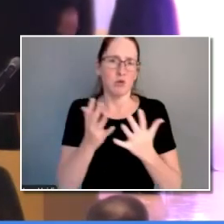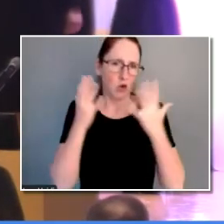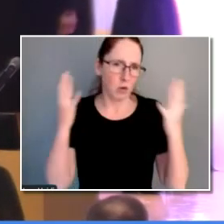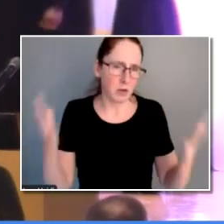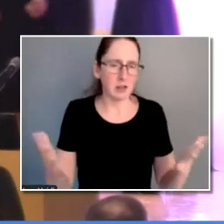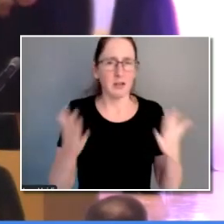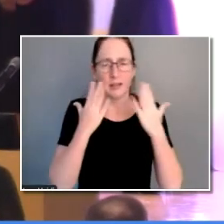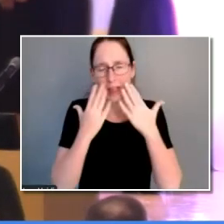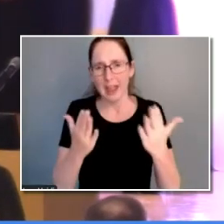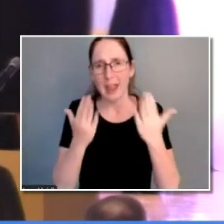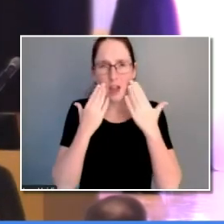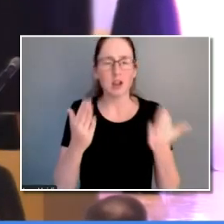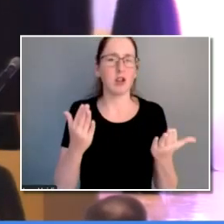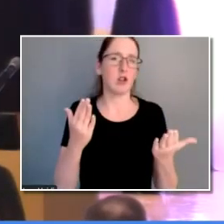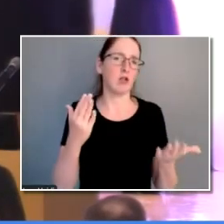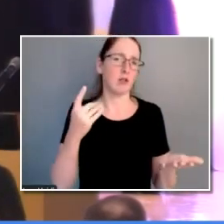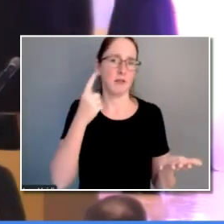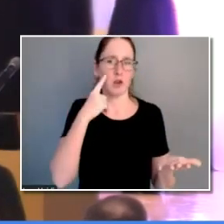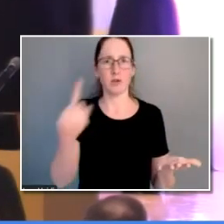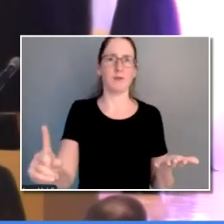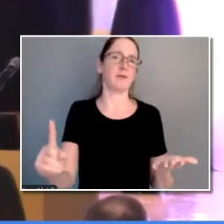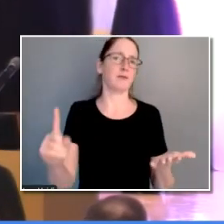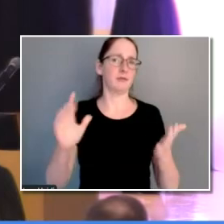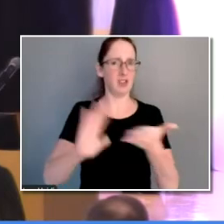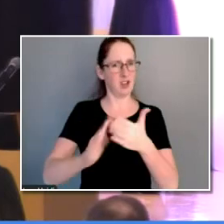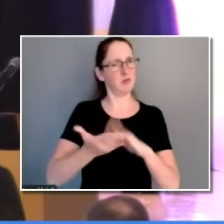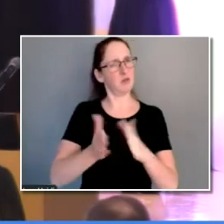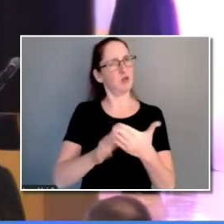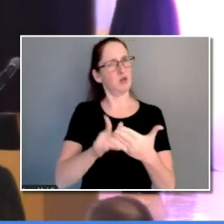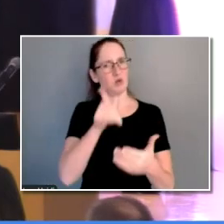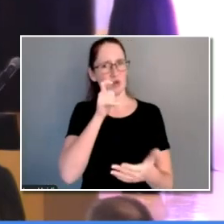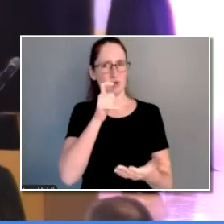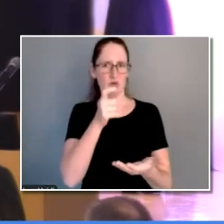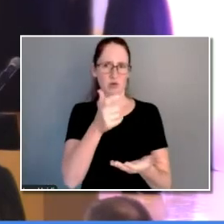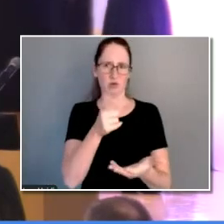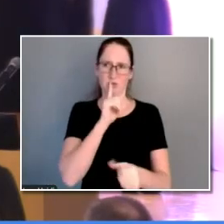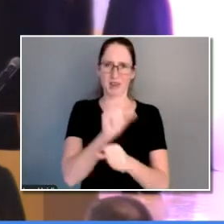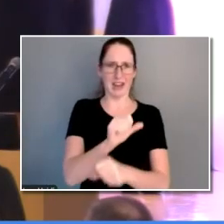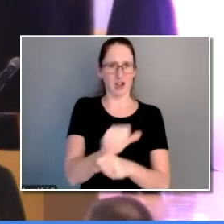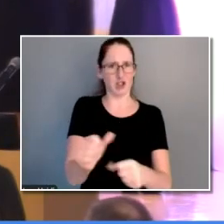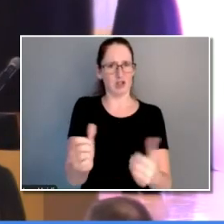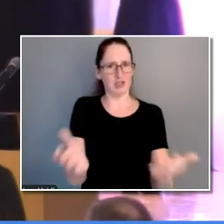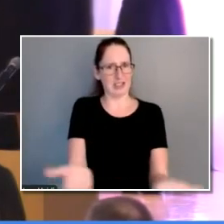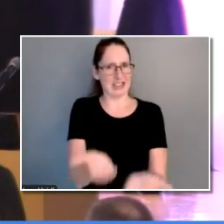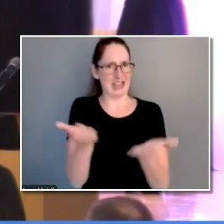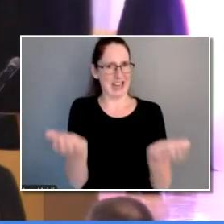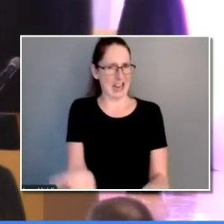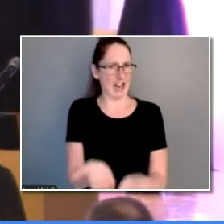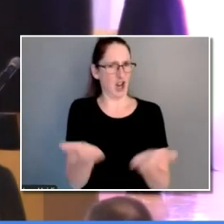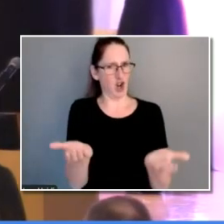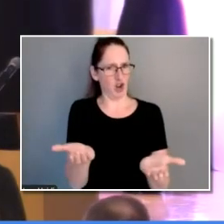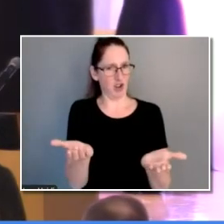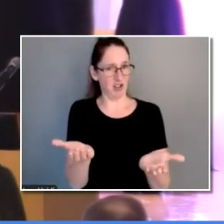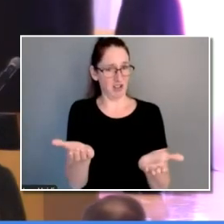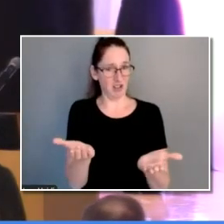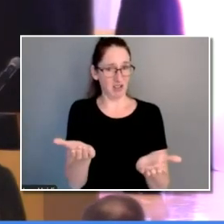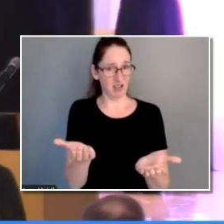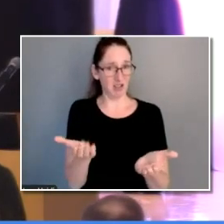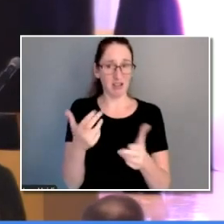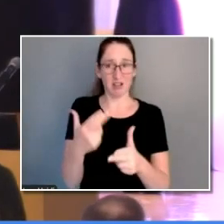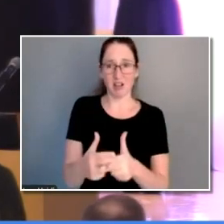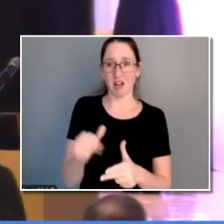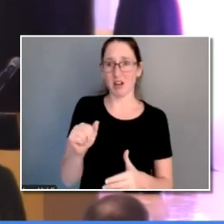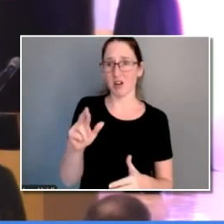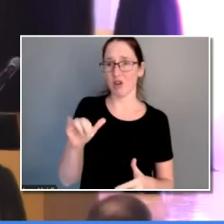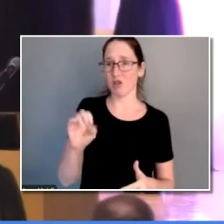to the community that is actually in what's it called, Arise, our program. I am